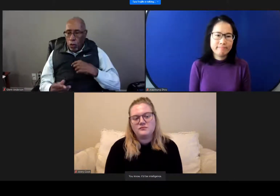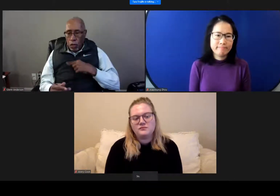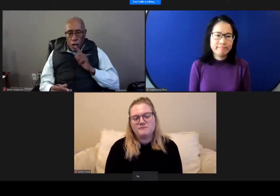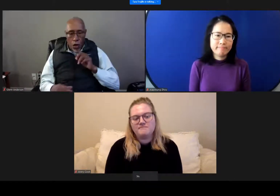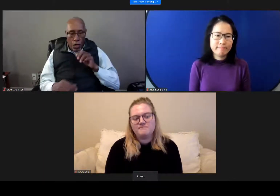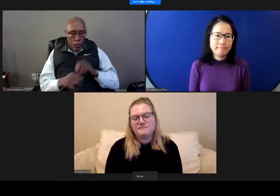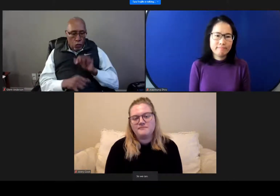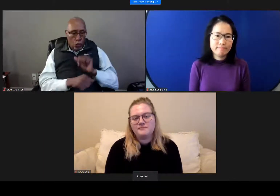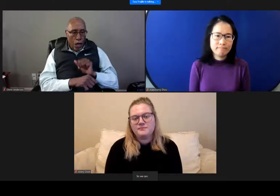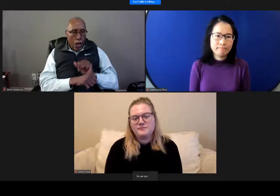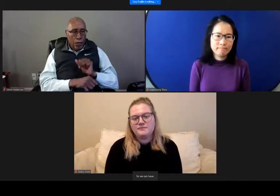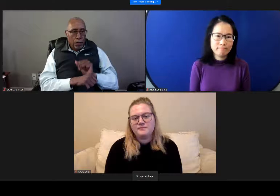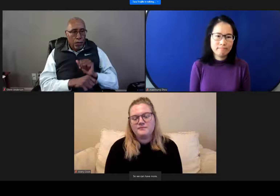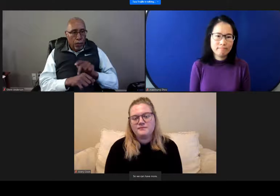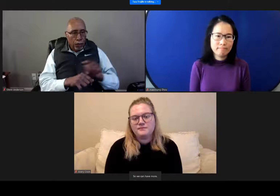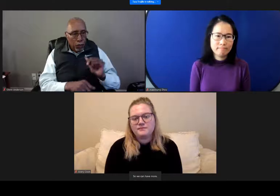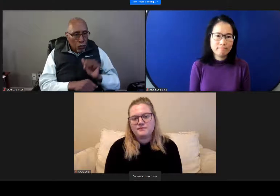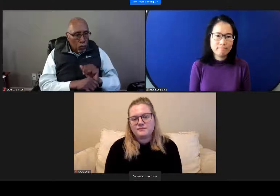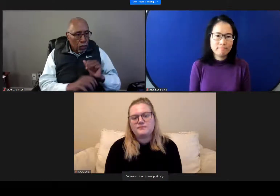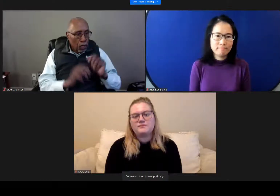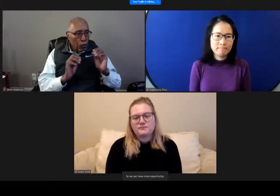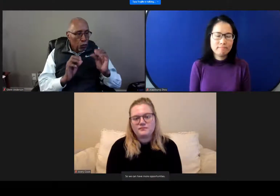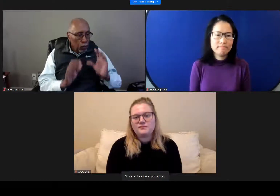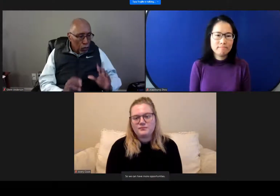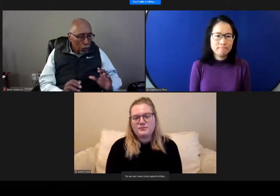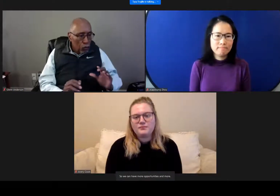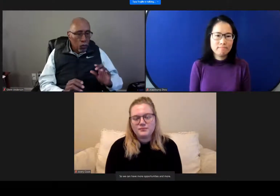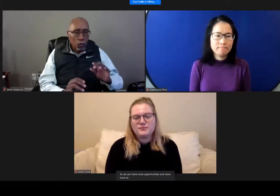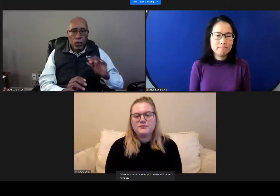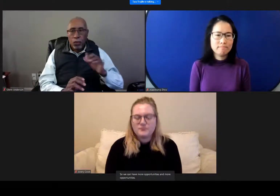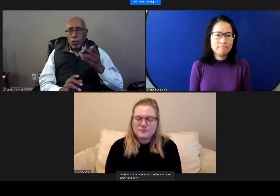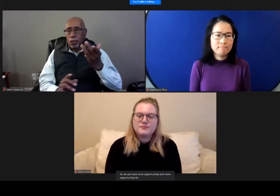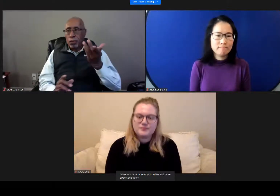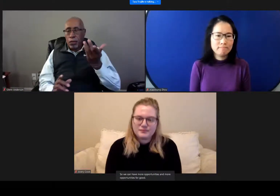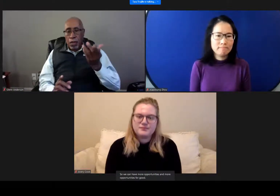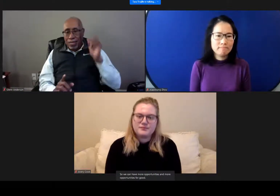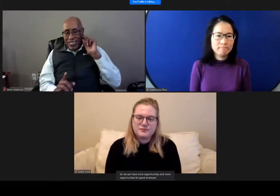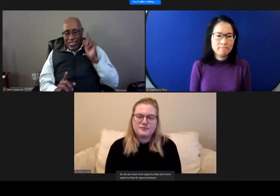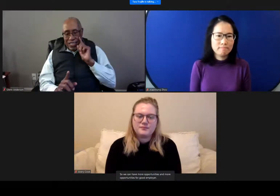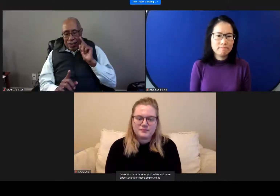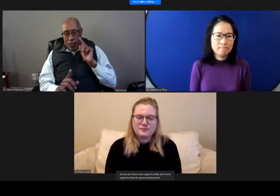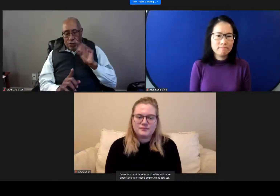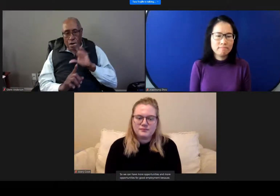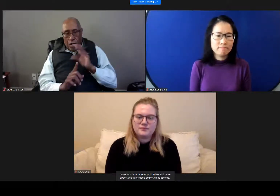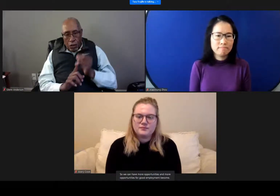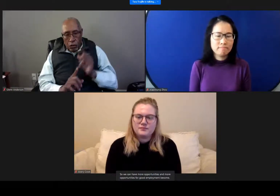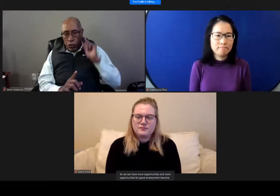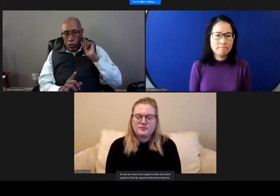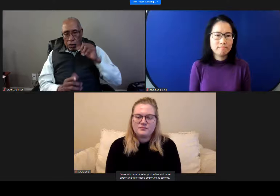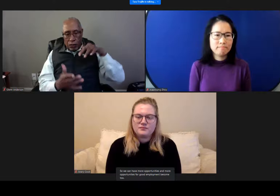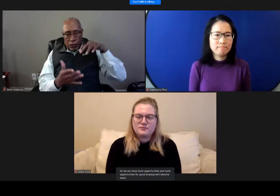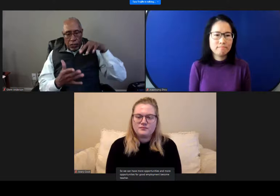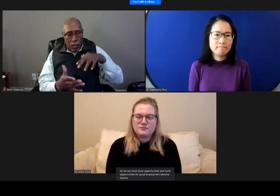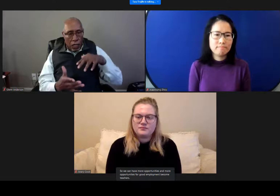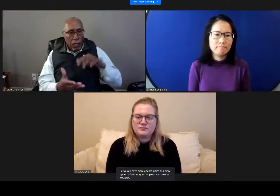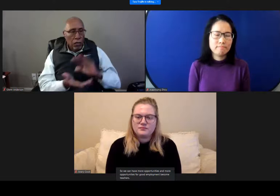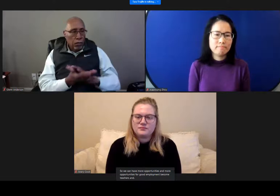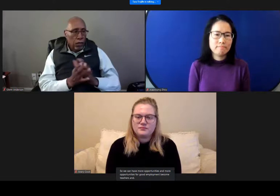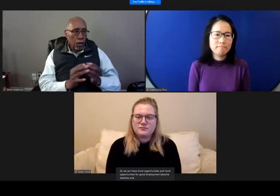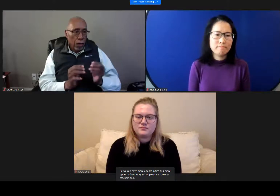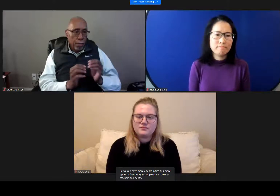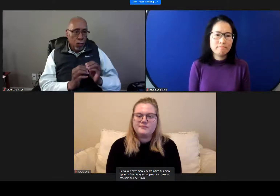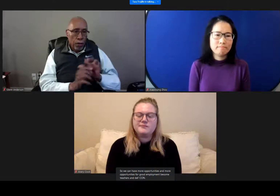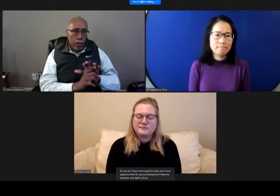so we can have more opportunities and more opportunities for good employment, become teachers, and